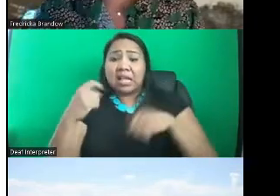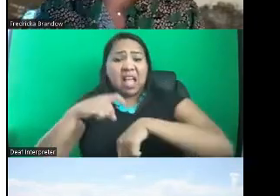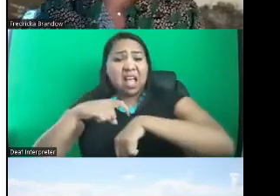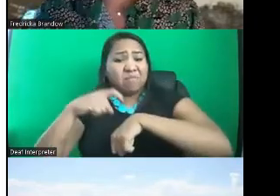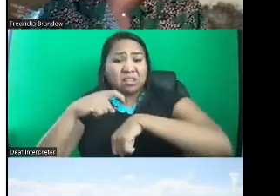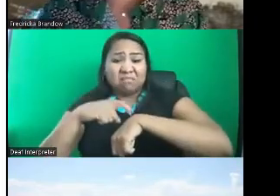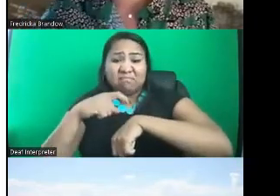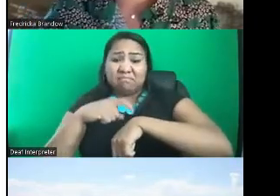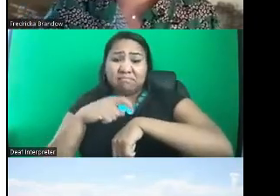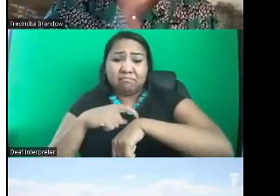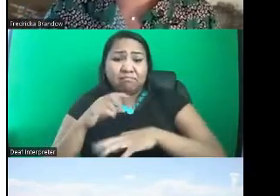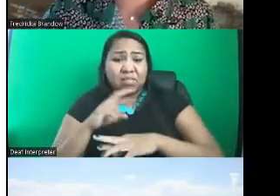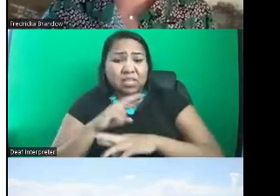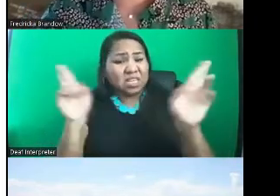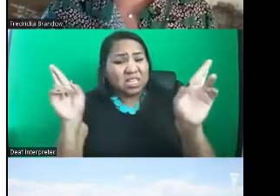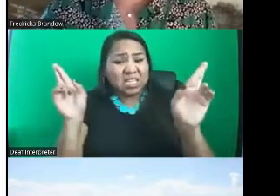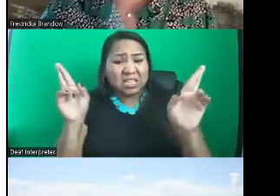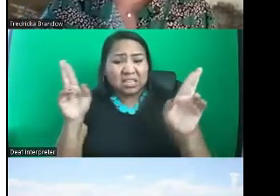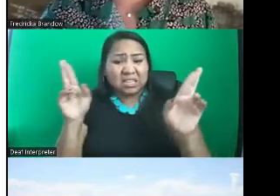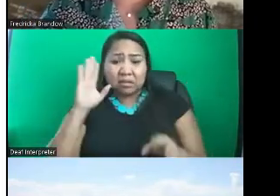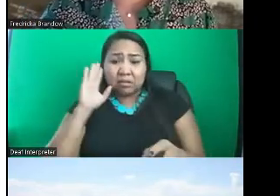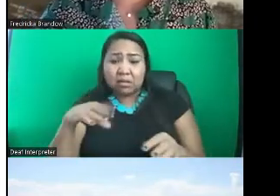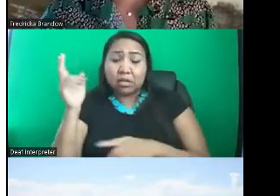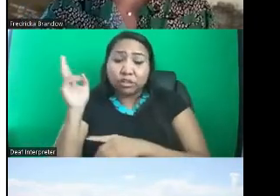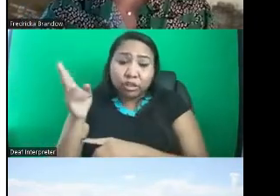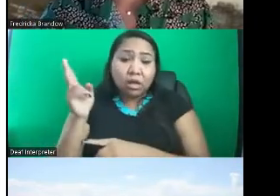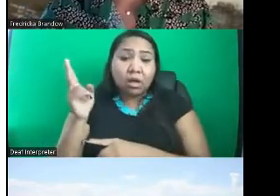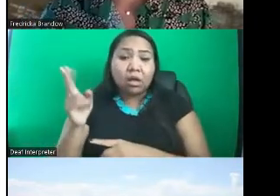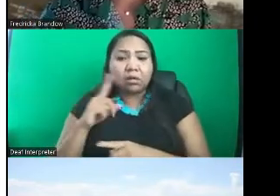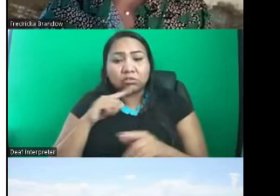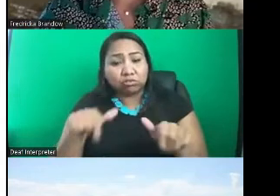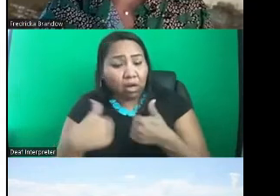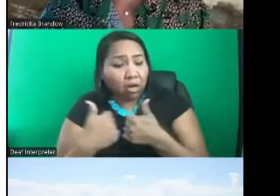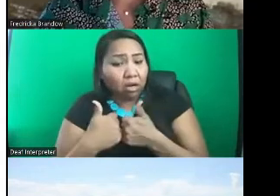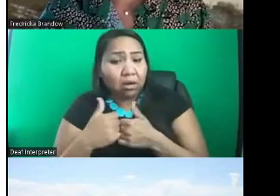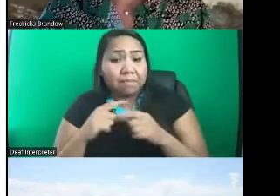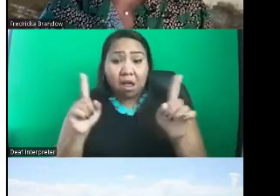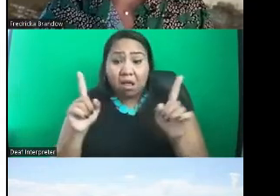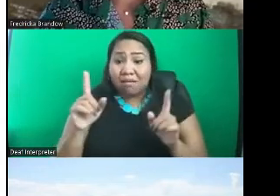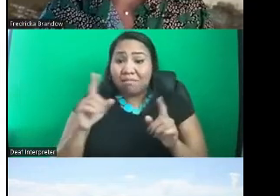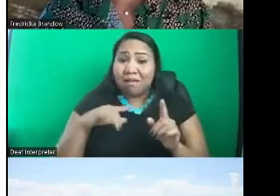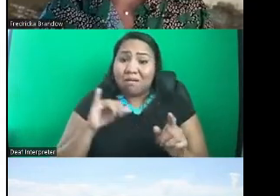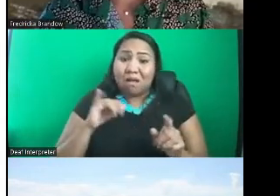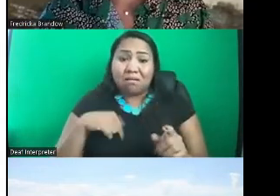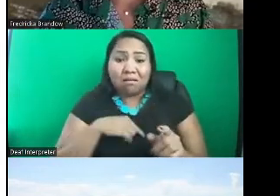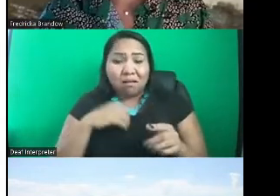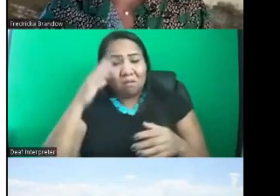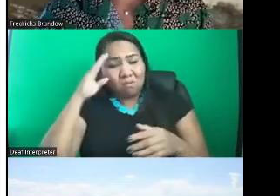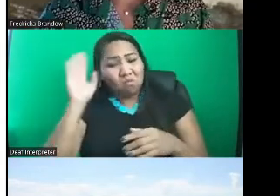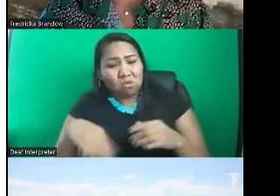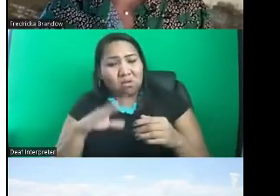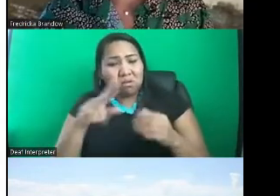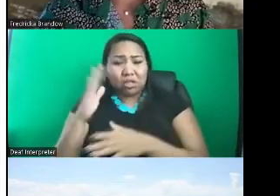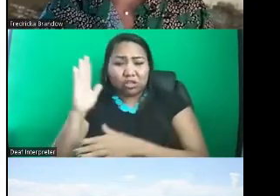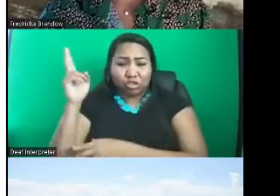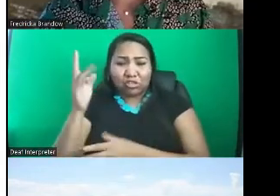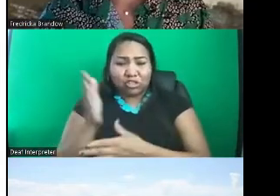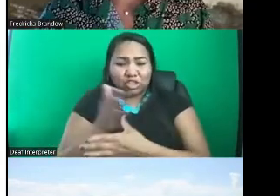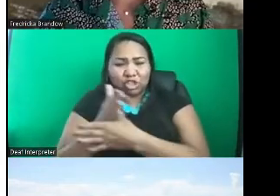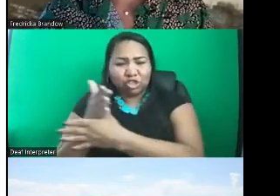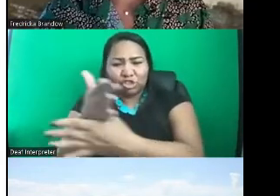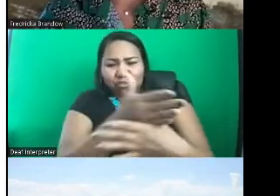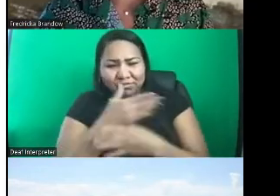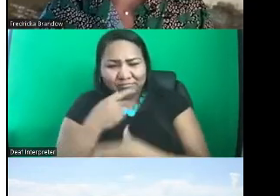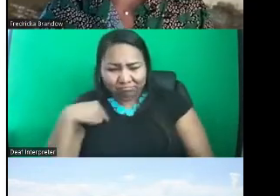shared with us, the challenging histories, but we also know that these histories are shared histories. And so we go back to